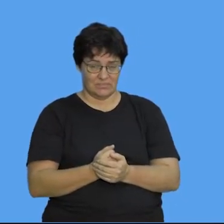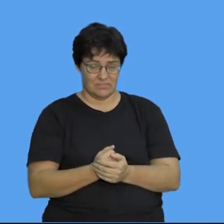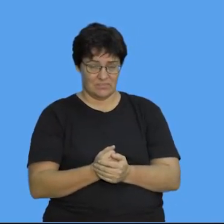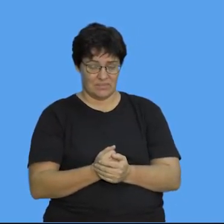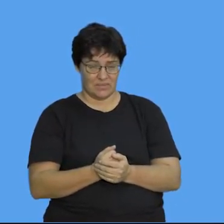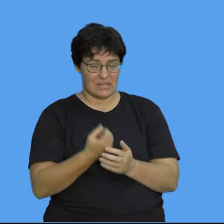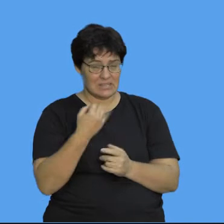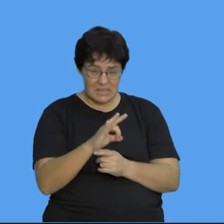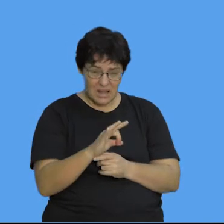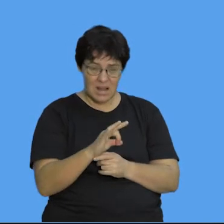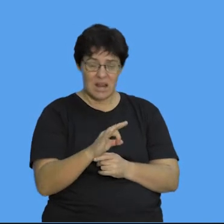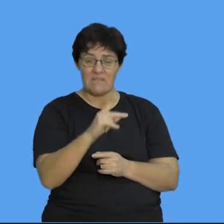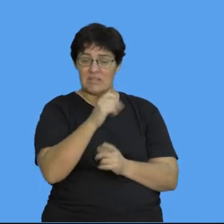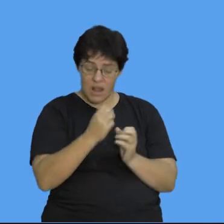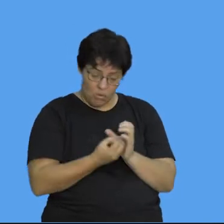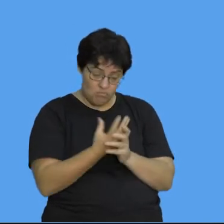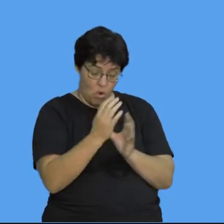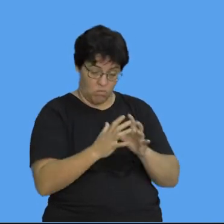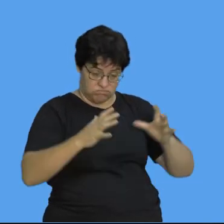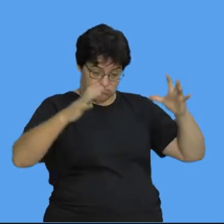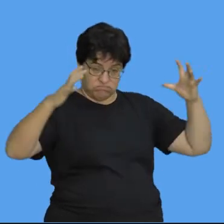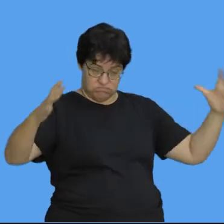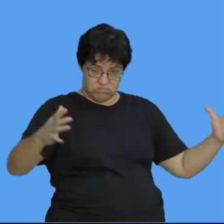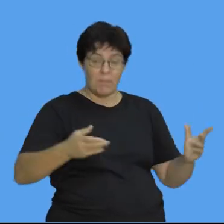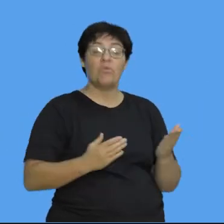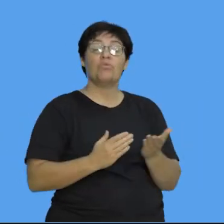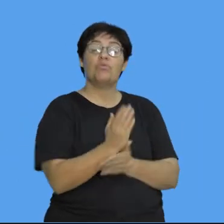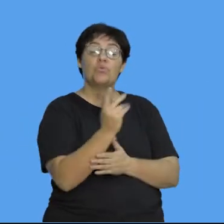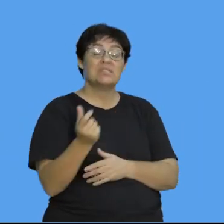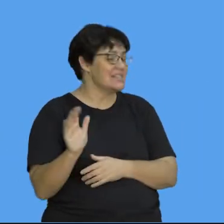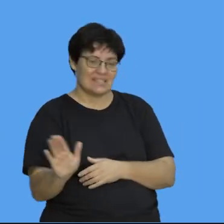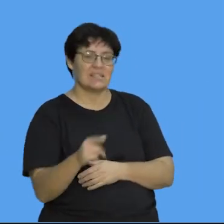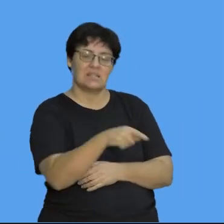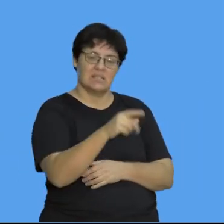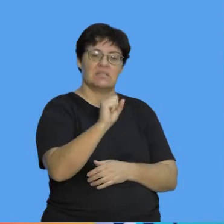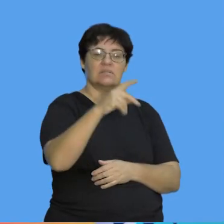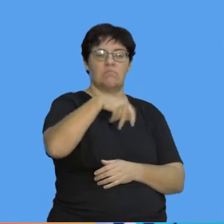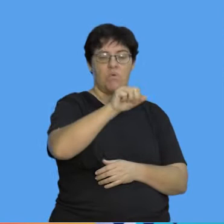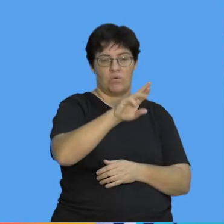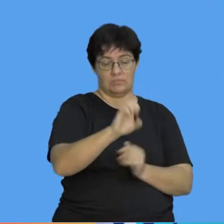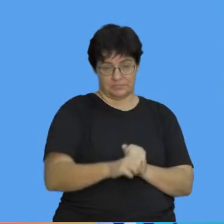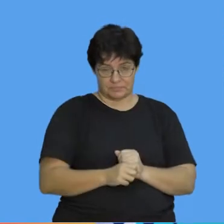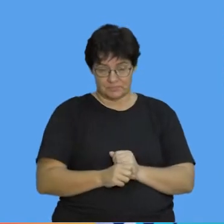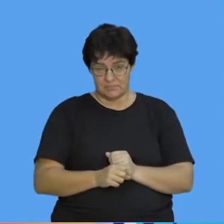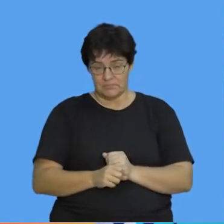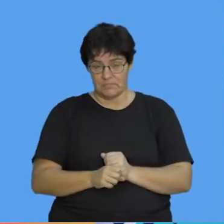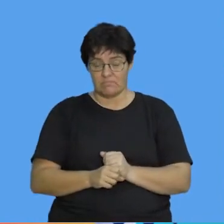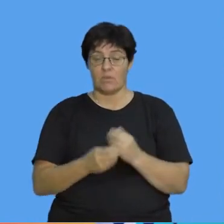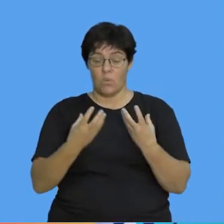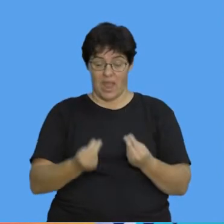right, still vascular. They can grow quite big, but they're produced by spores. Okay, so we've got the